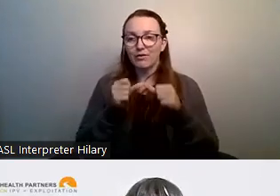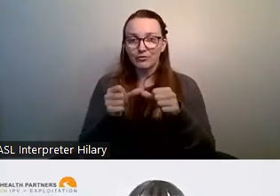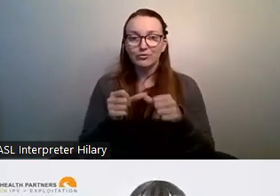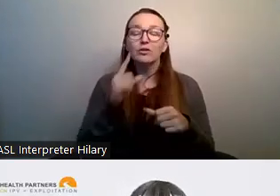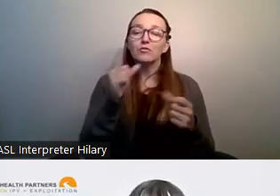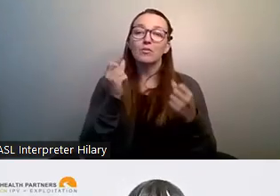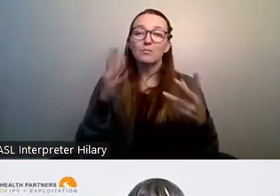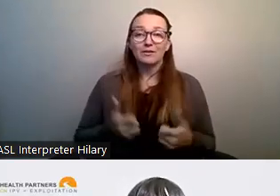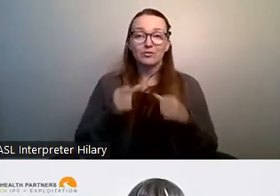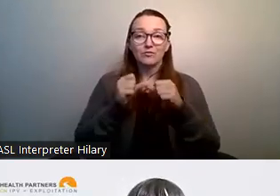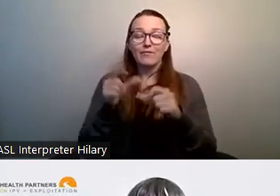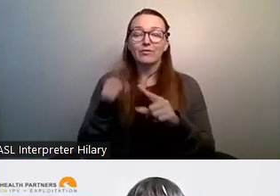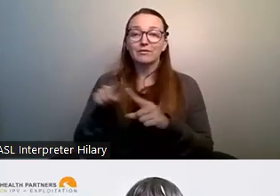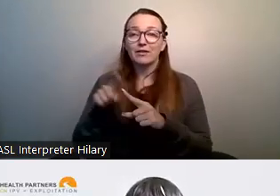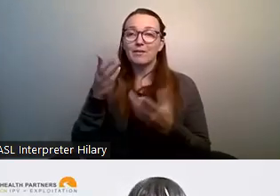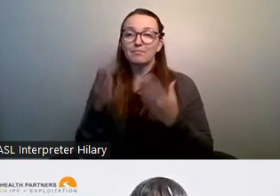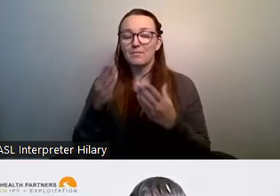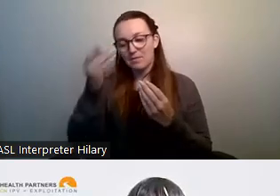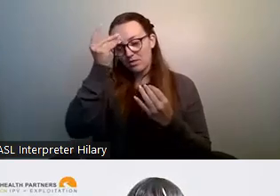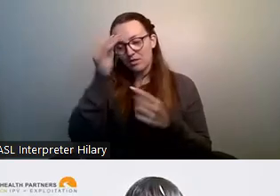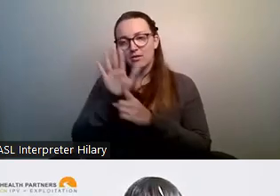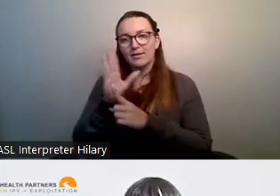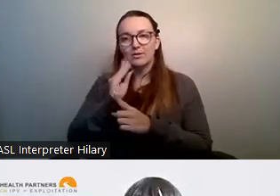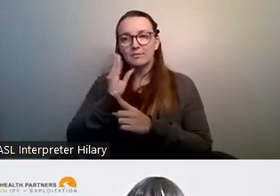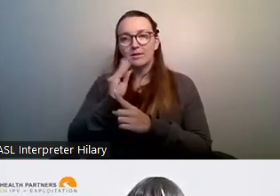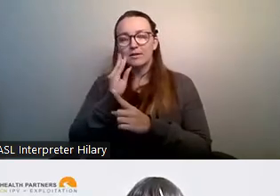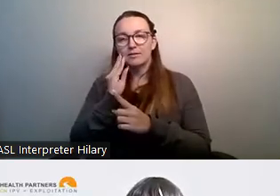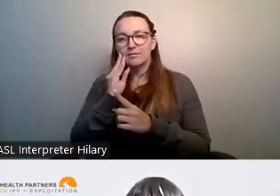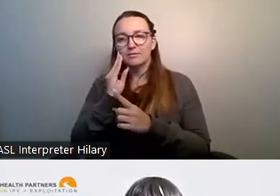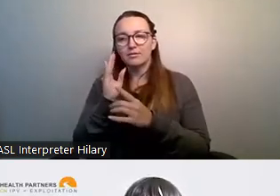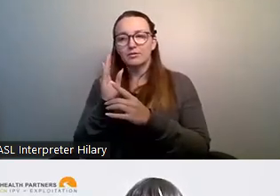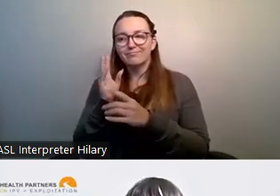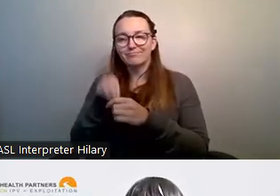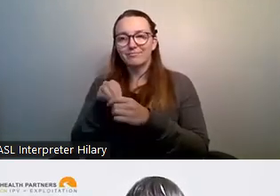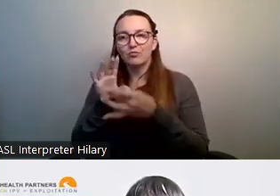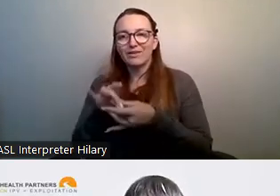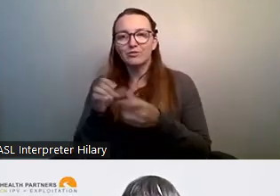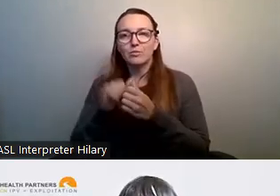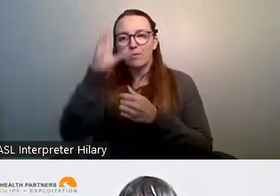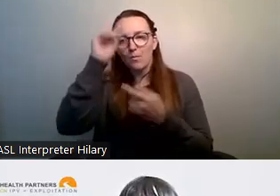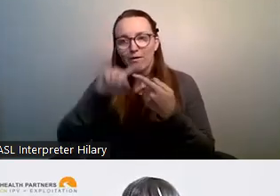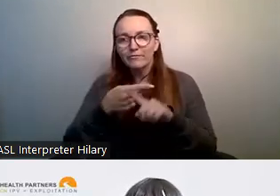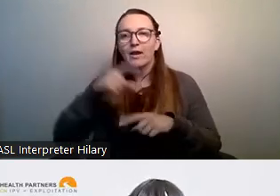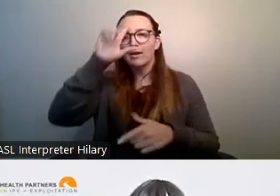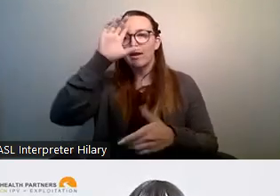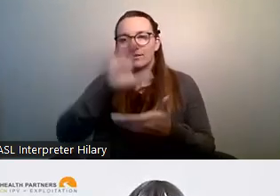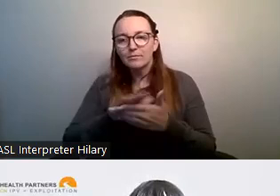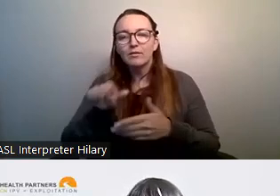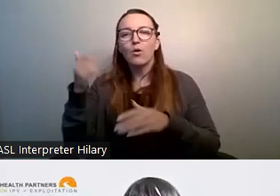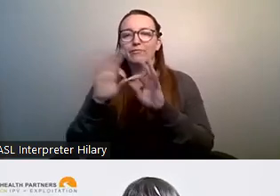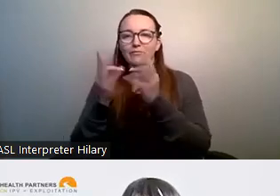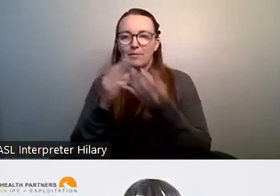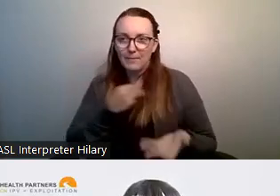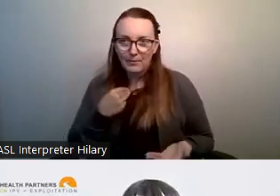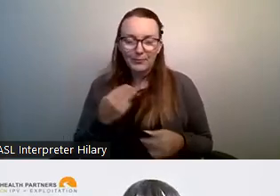they may contextualize their experiences within the context of a relationship, such as with their boyfriend, husband, or other family member.